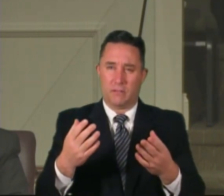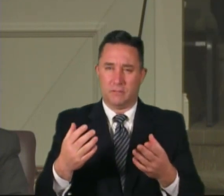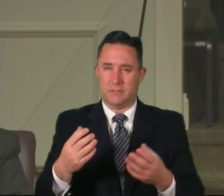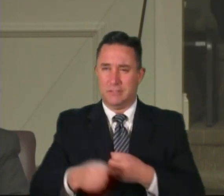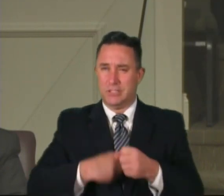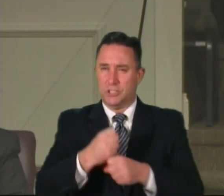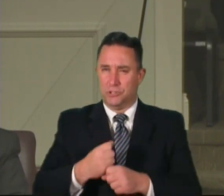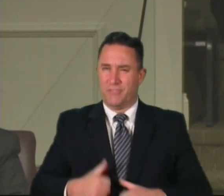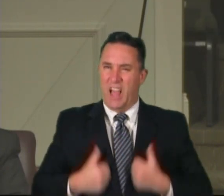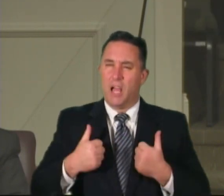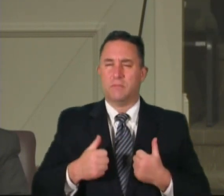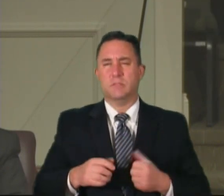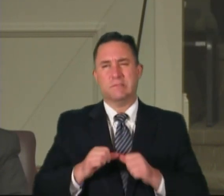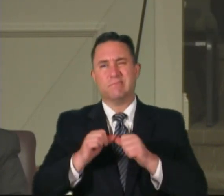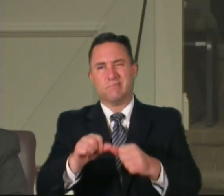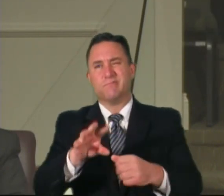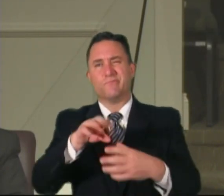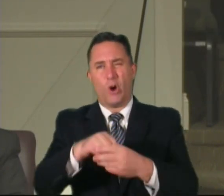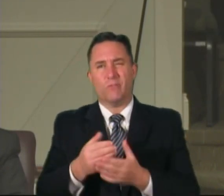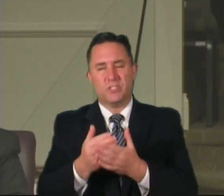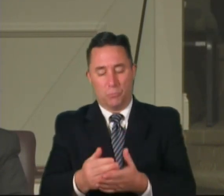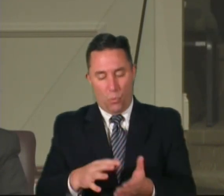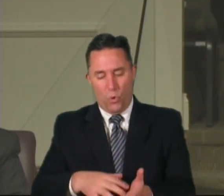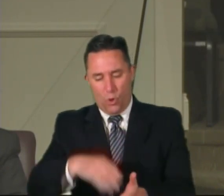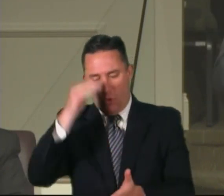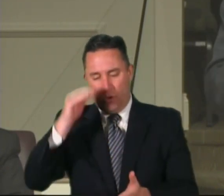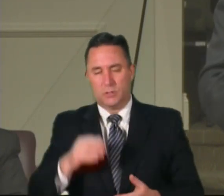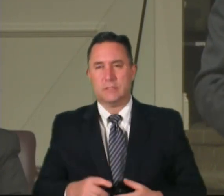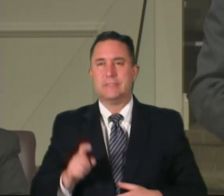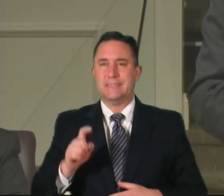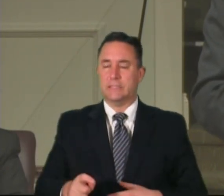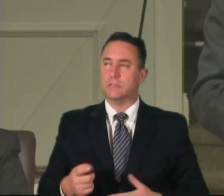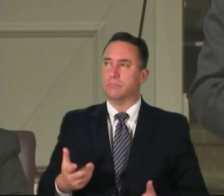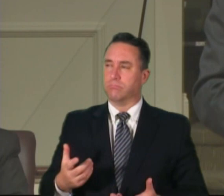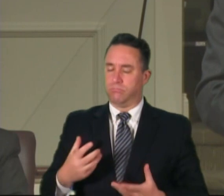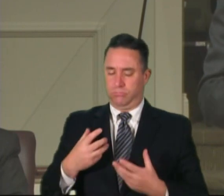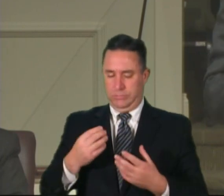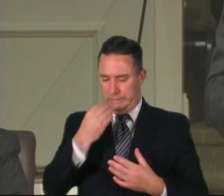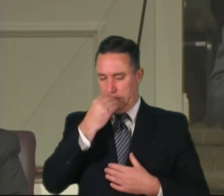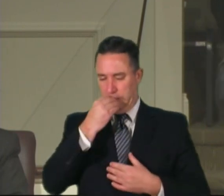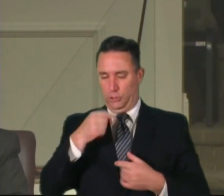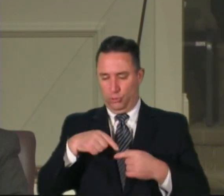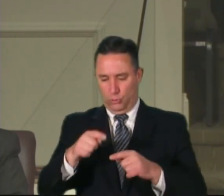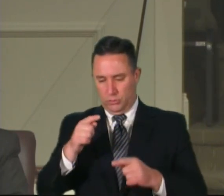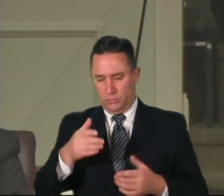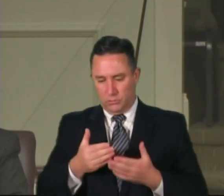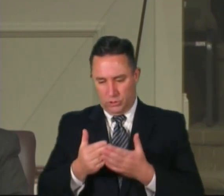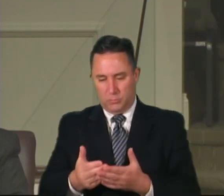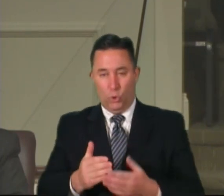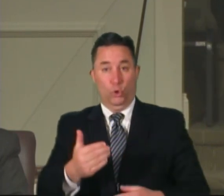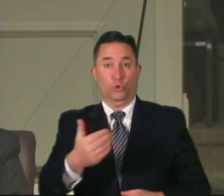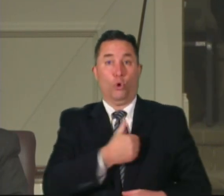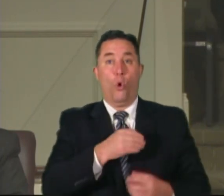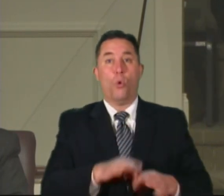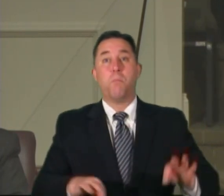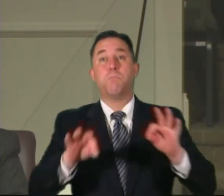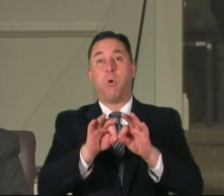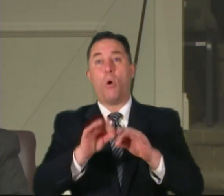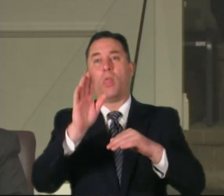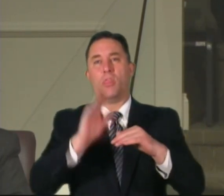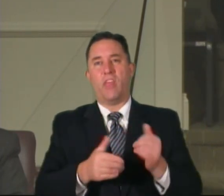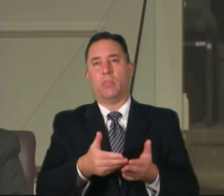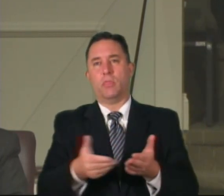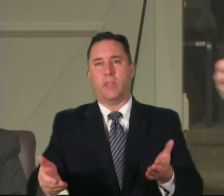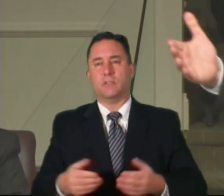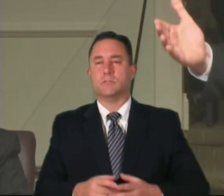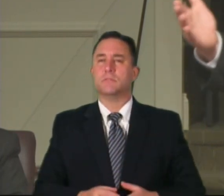you. Stay in the ship. We learned that. We need to take nourishment in the ship. Souls are more important than substance.